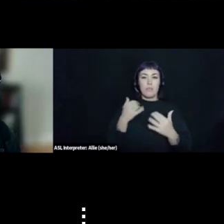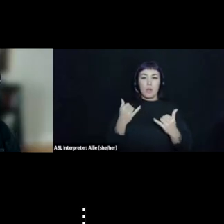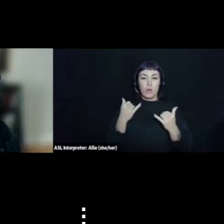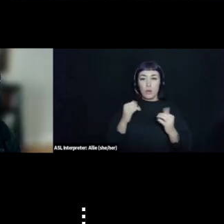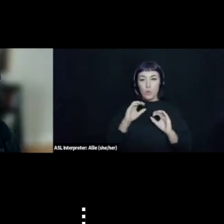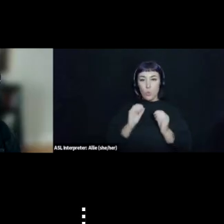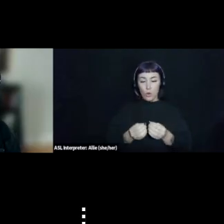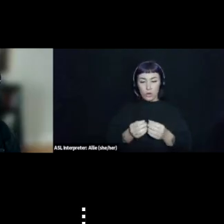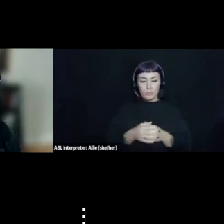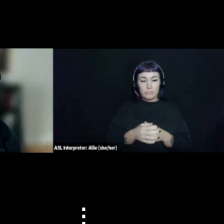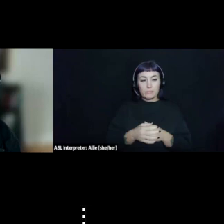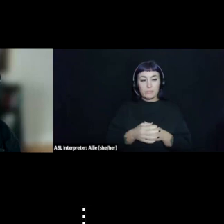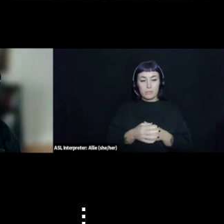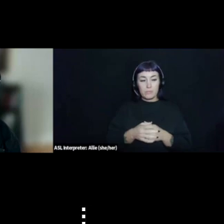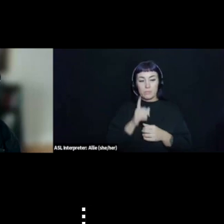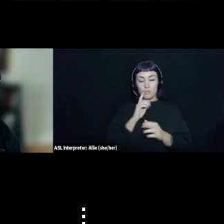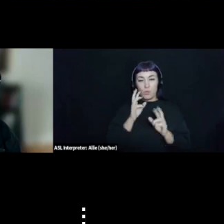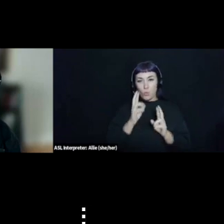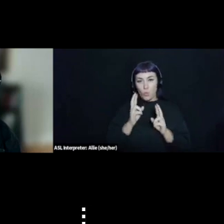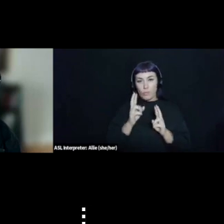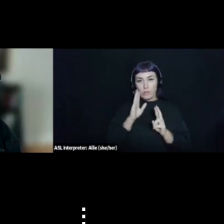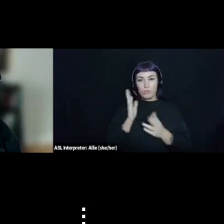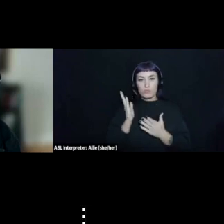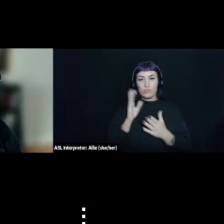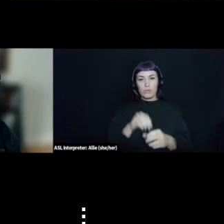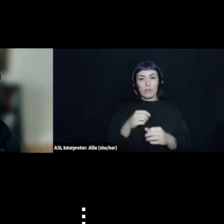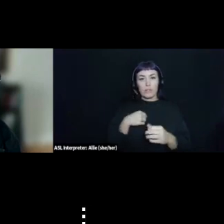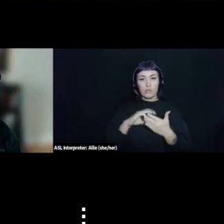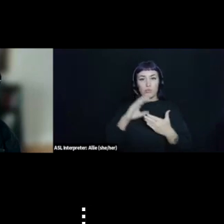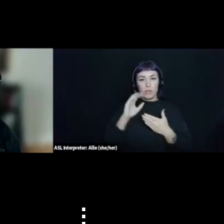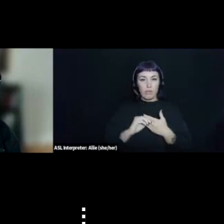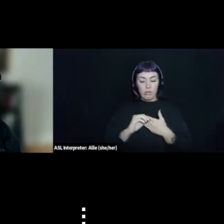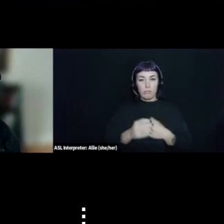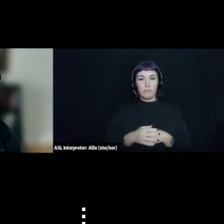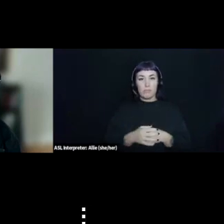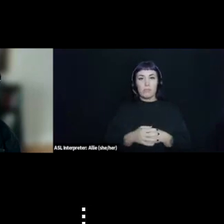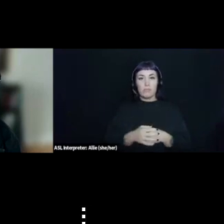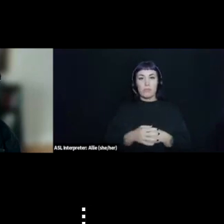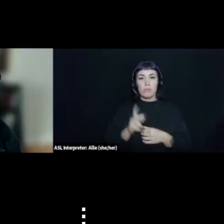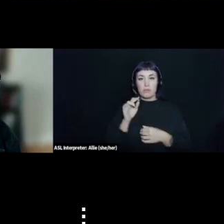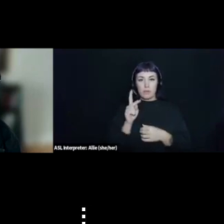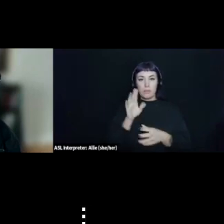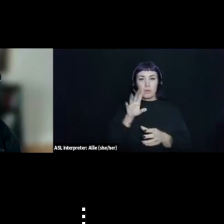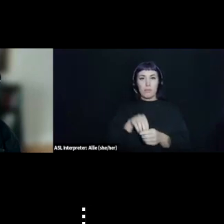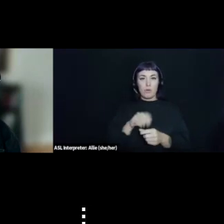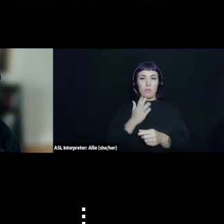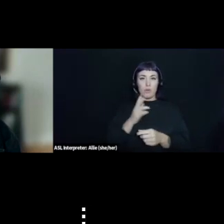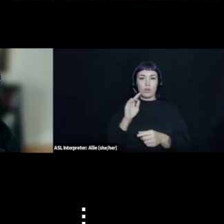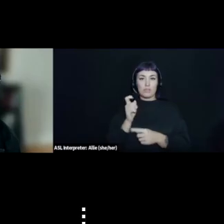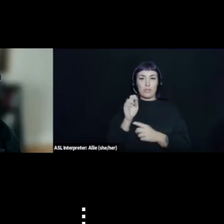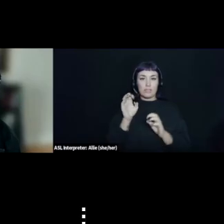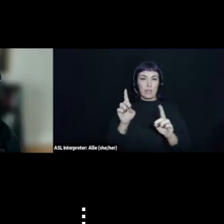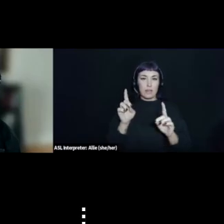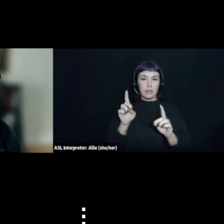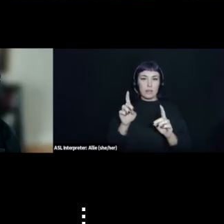organization, but I'm really hoping to bring into our curriculum is having kink be a part of our sex